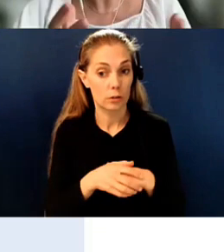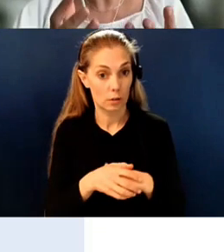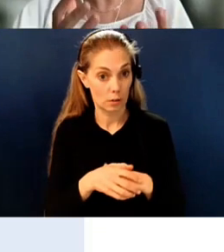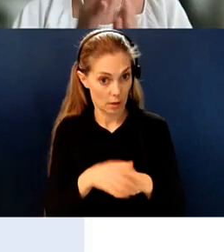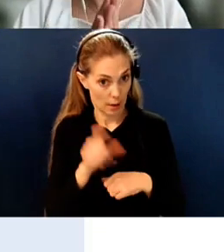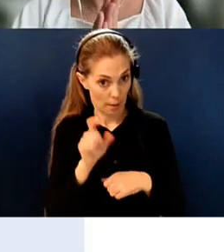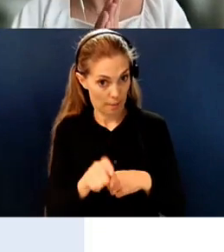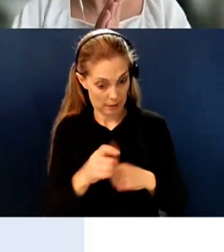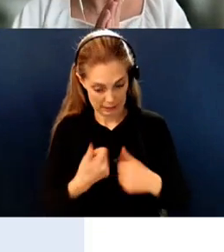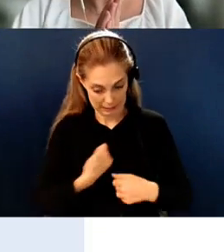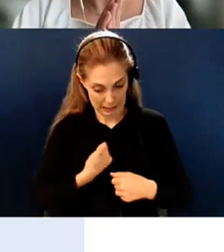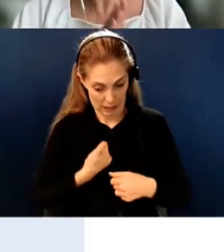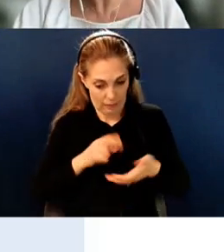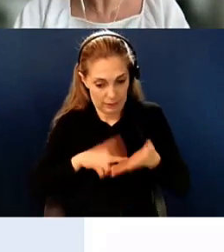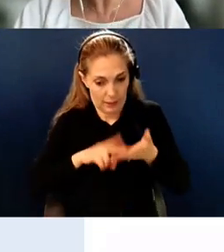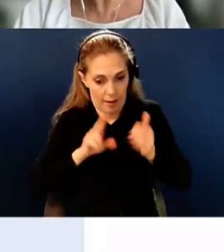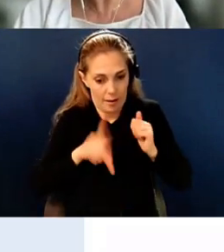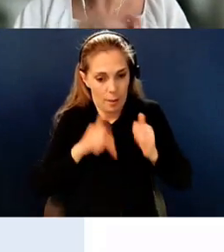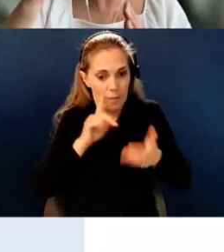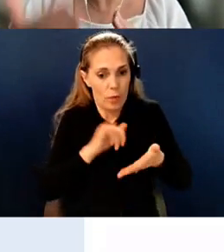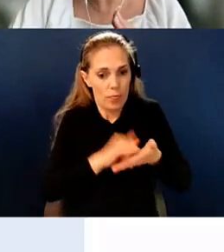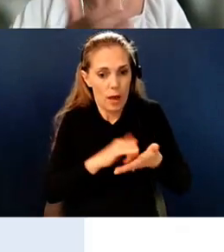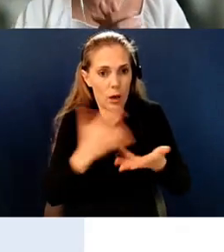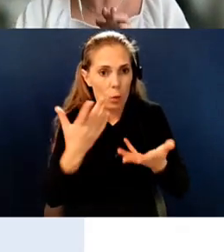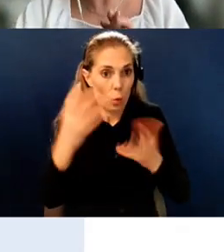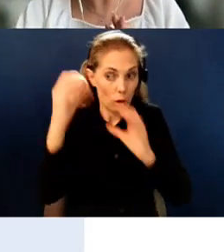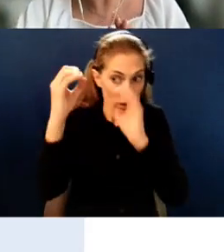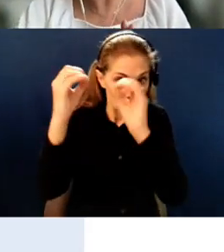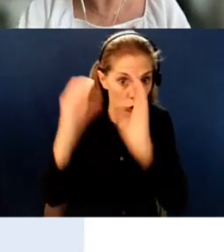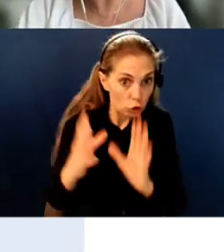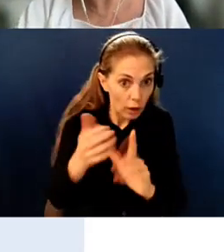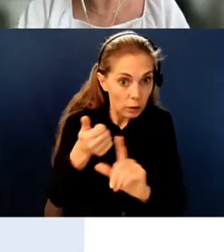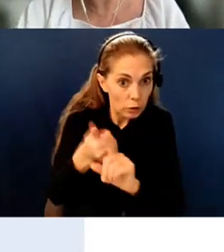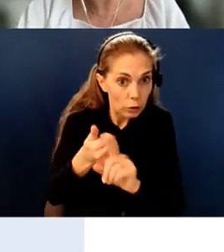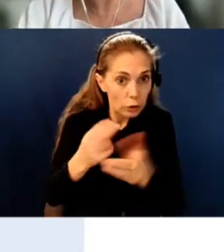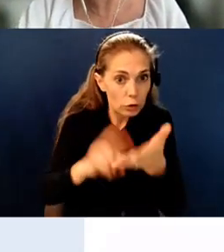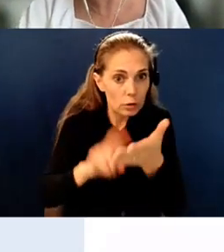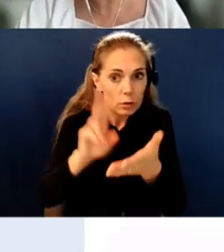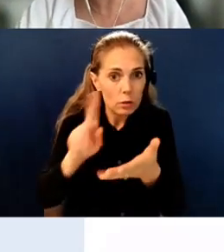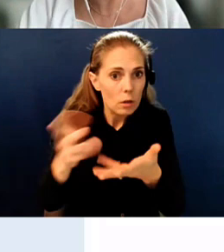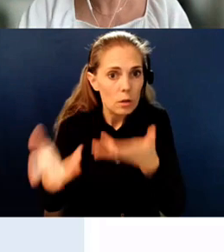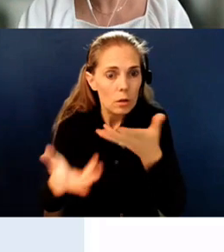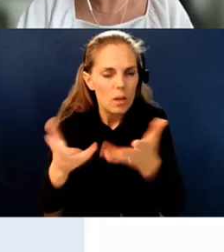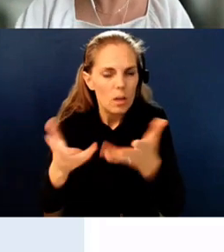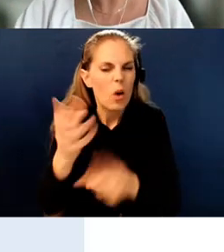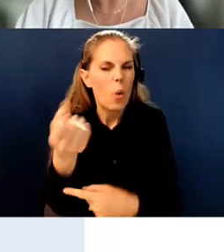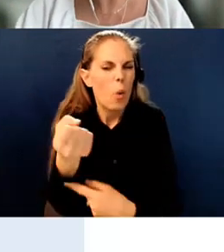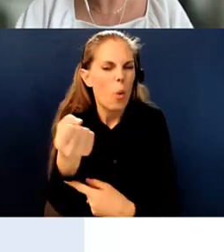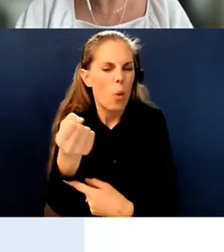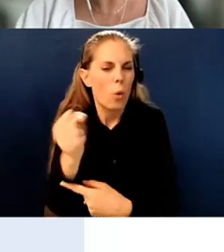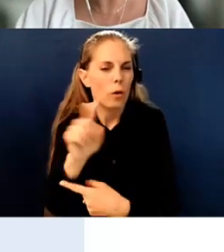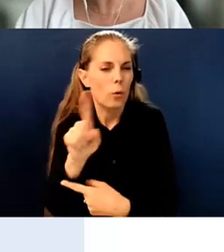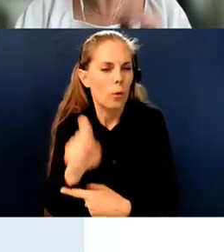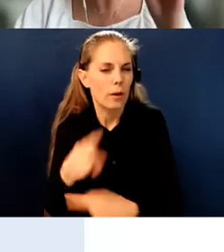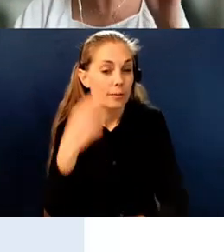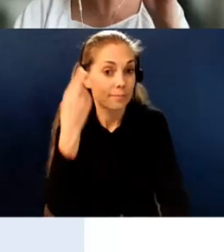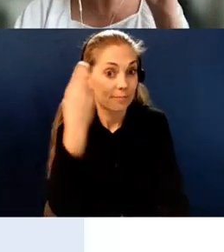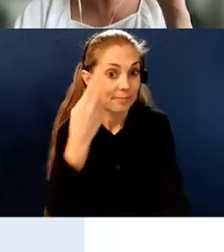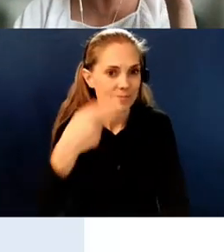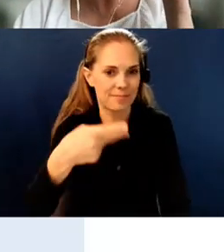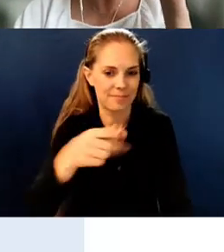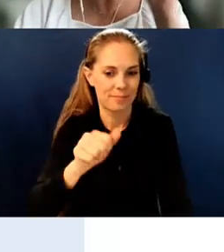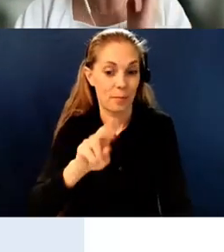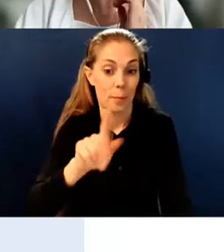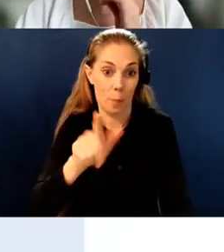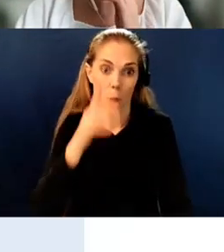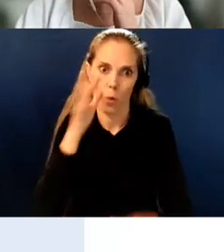again, I think that question we can just hold on for a second because Paul, you will have a lot of information about that in your presentation. So is that okay if I